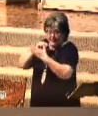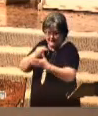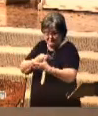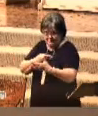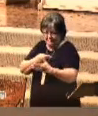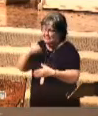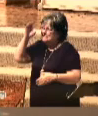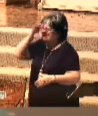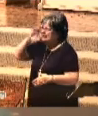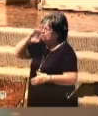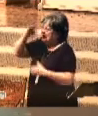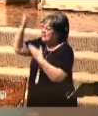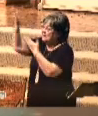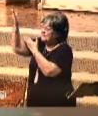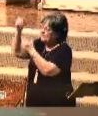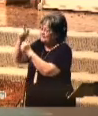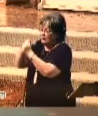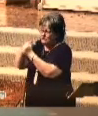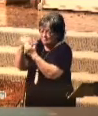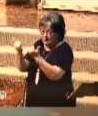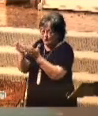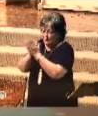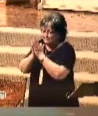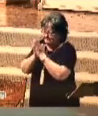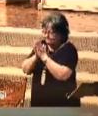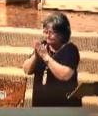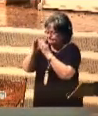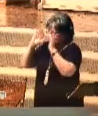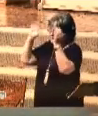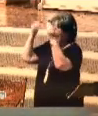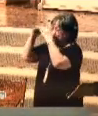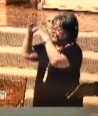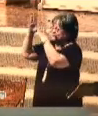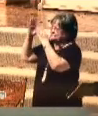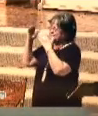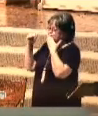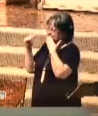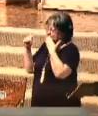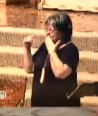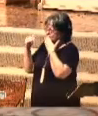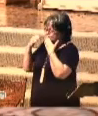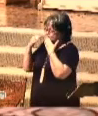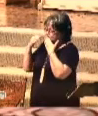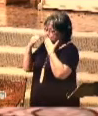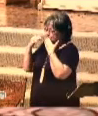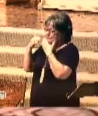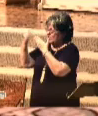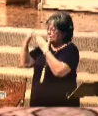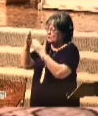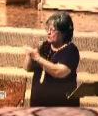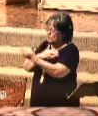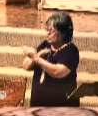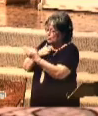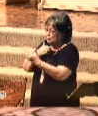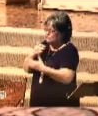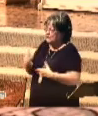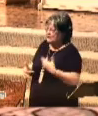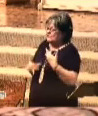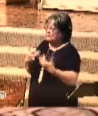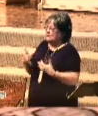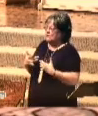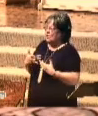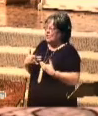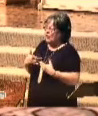Him first. Let's pray. Heavenly Father, thank You so much for the music that's been lifting up our hearts unto